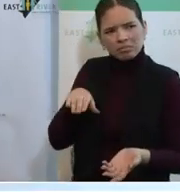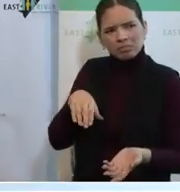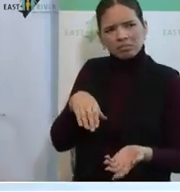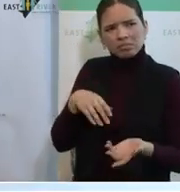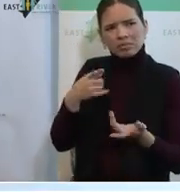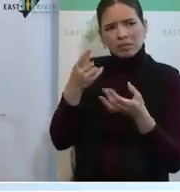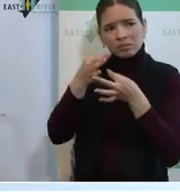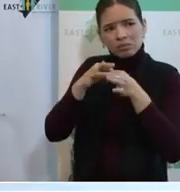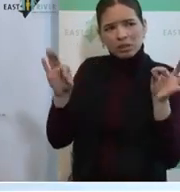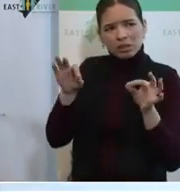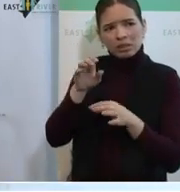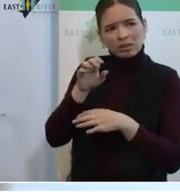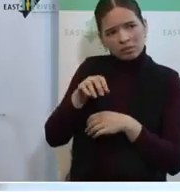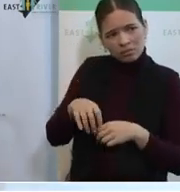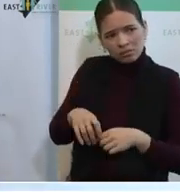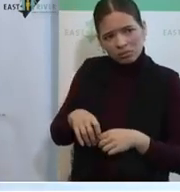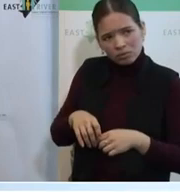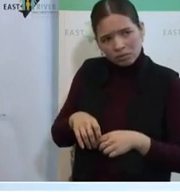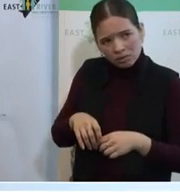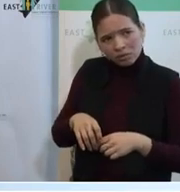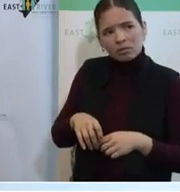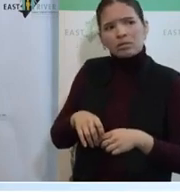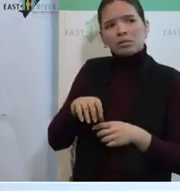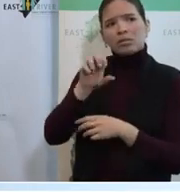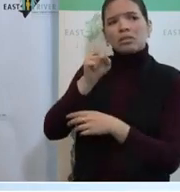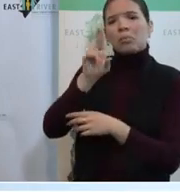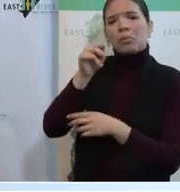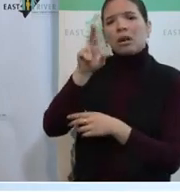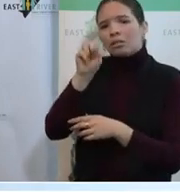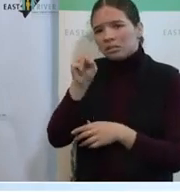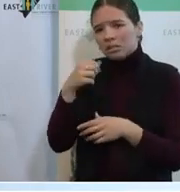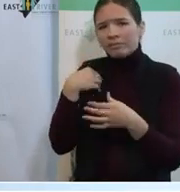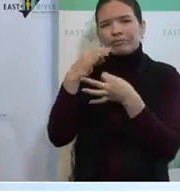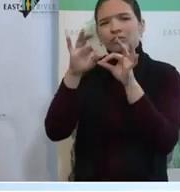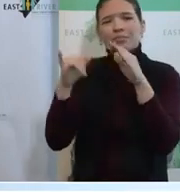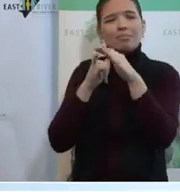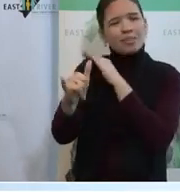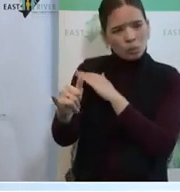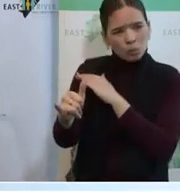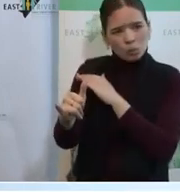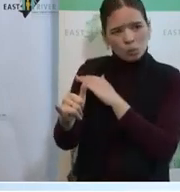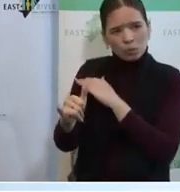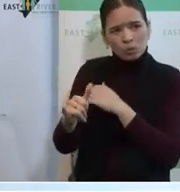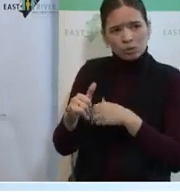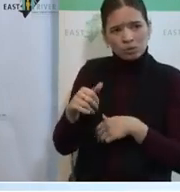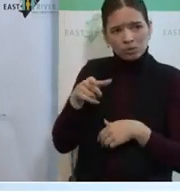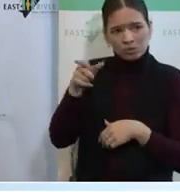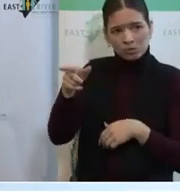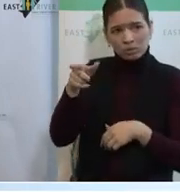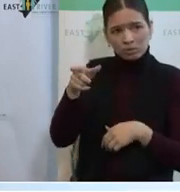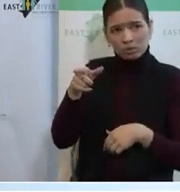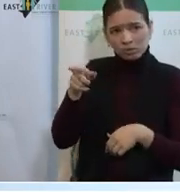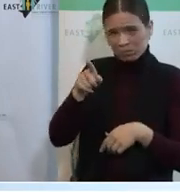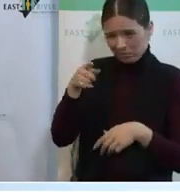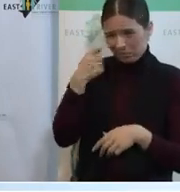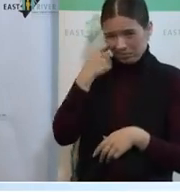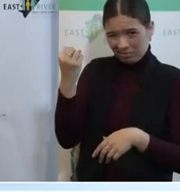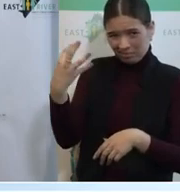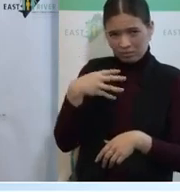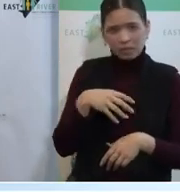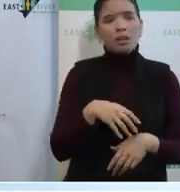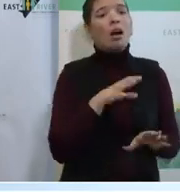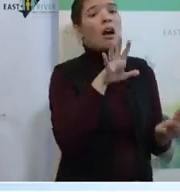to anything that's new. It's sort of the thing, like if we have new spending, then we either have to